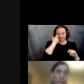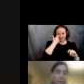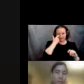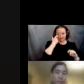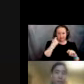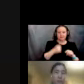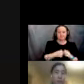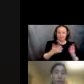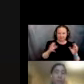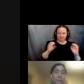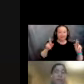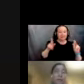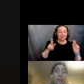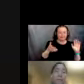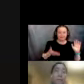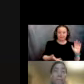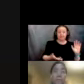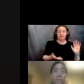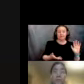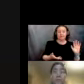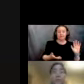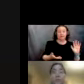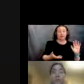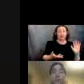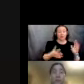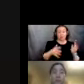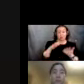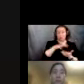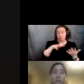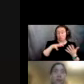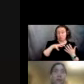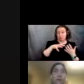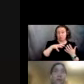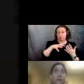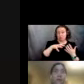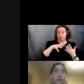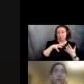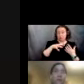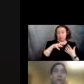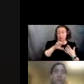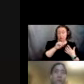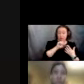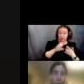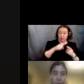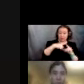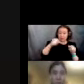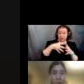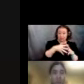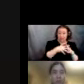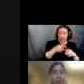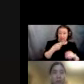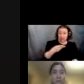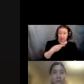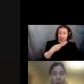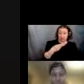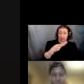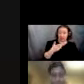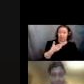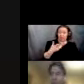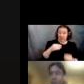Okay. So mixed race Japanese American history is much longer and